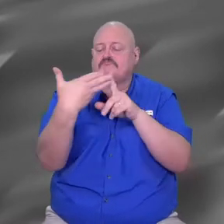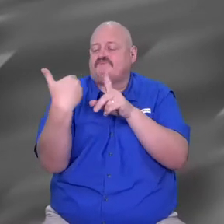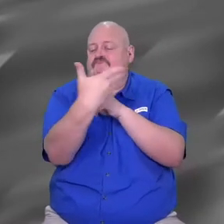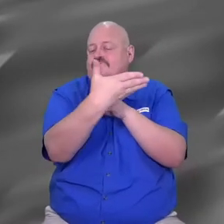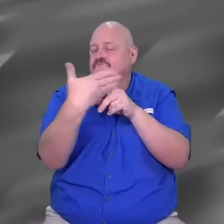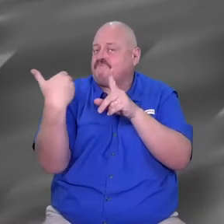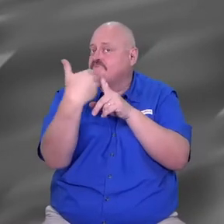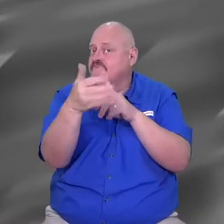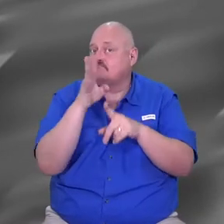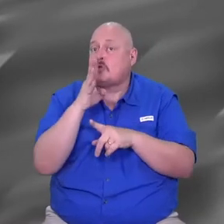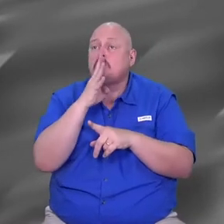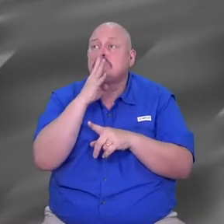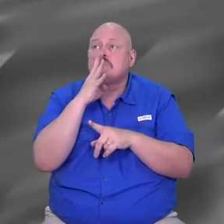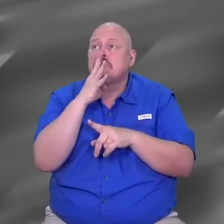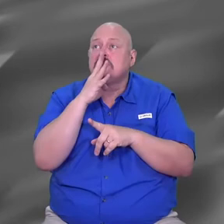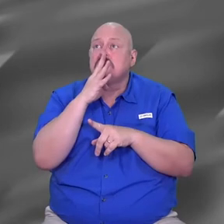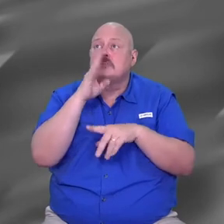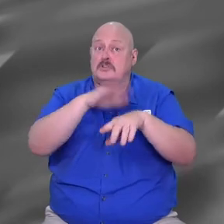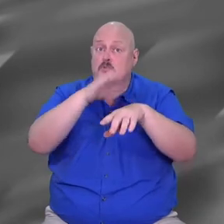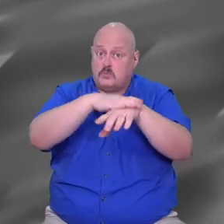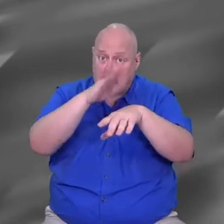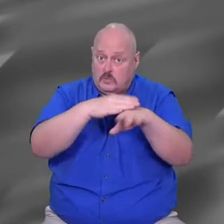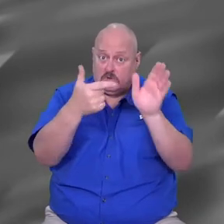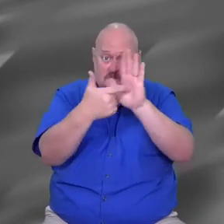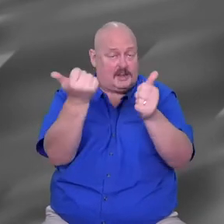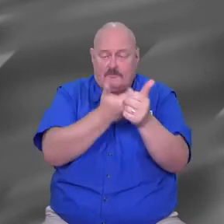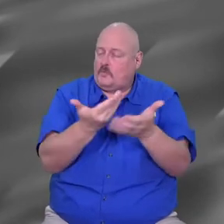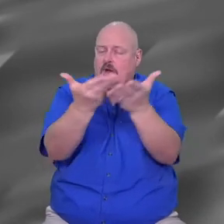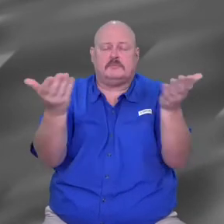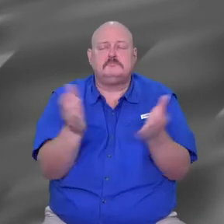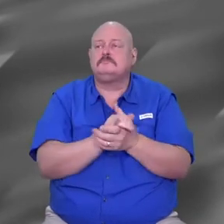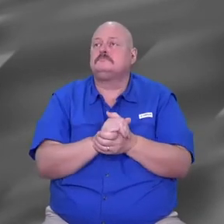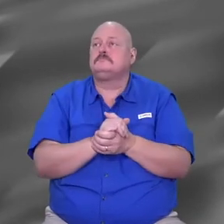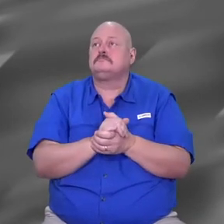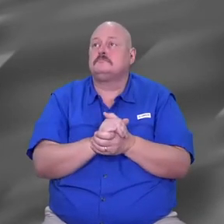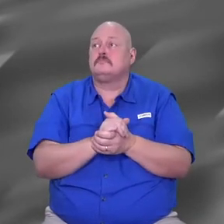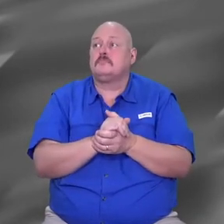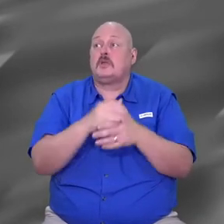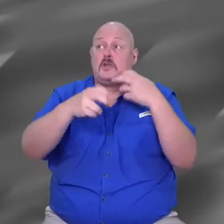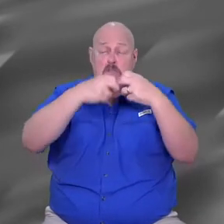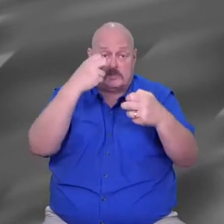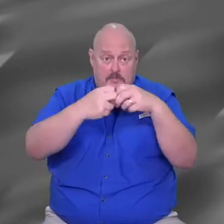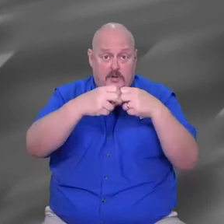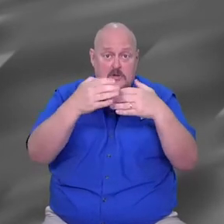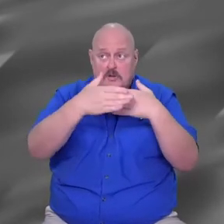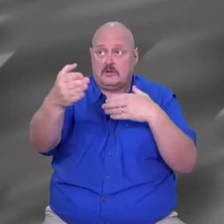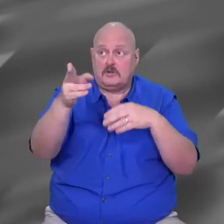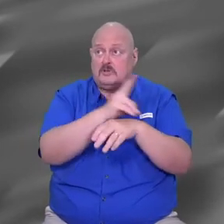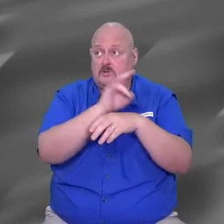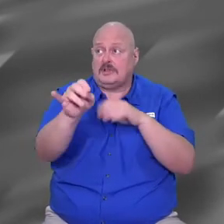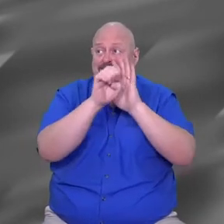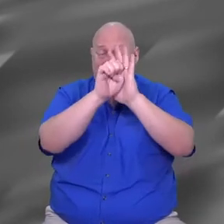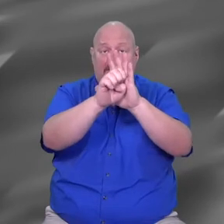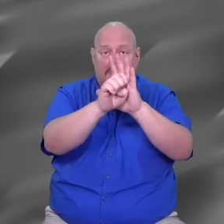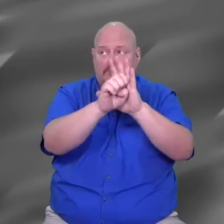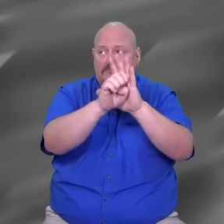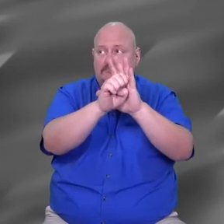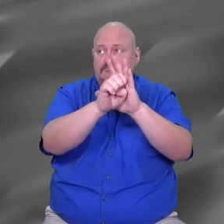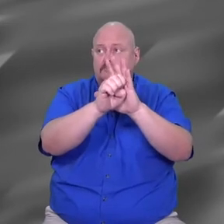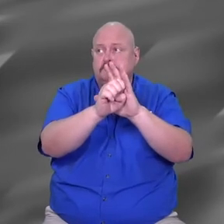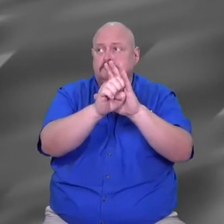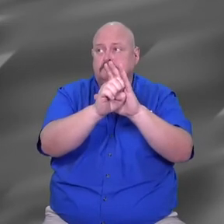lips. There's warning signs everywhere. The problem is, and I'm going to go ahead and use this illustration because it's very